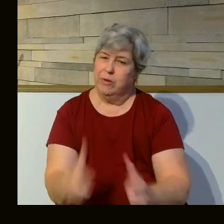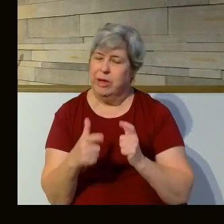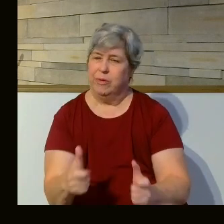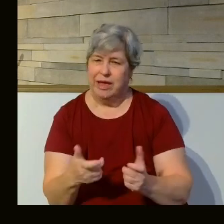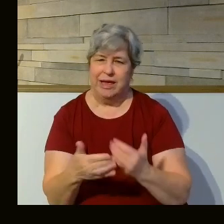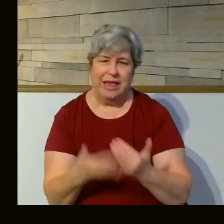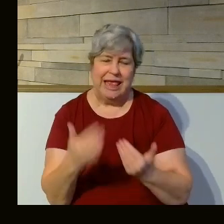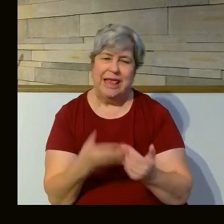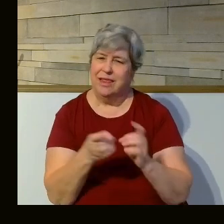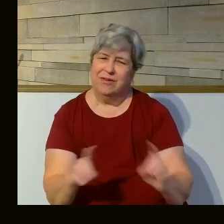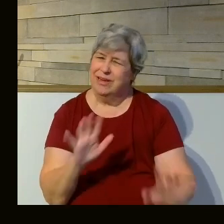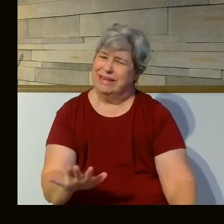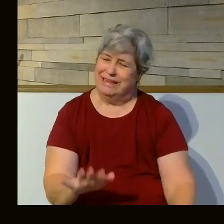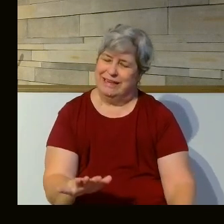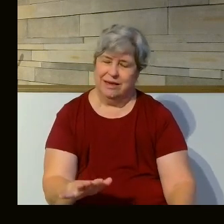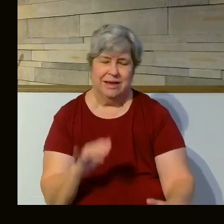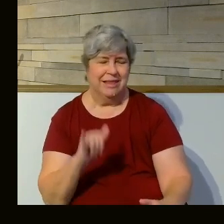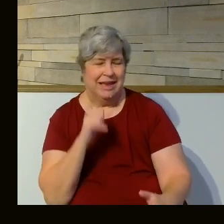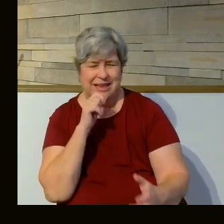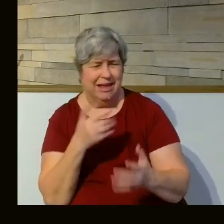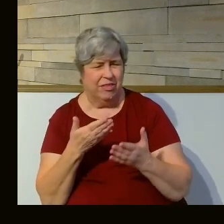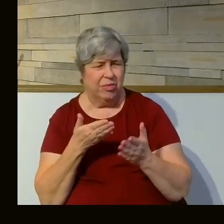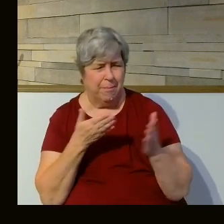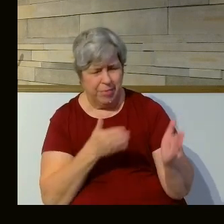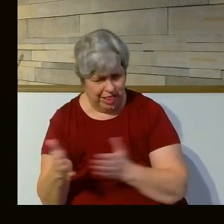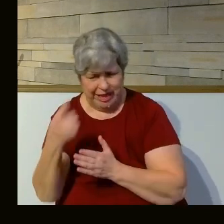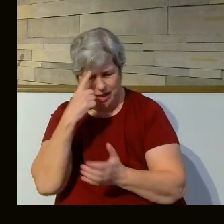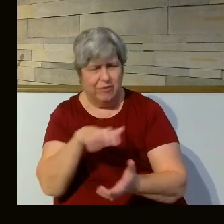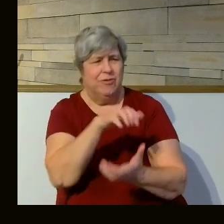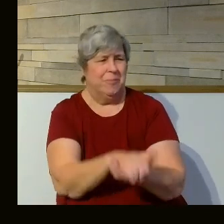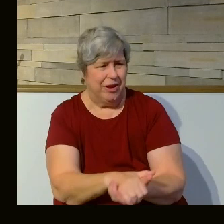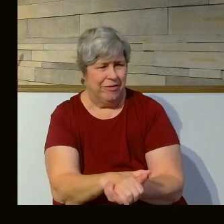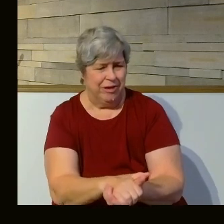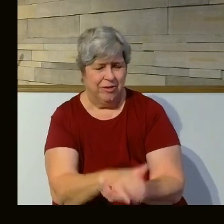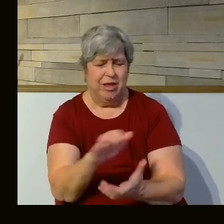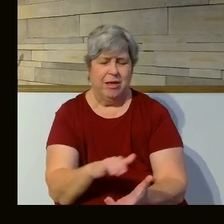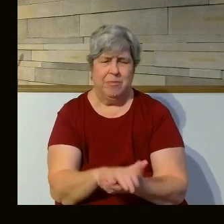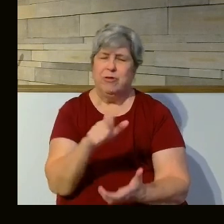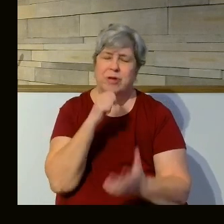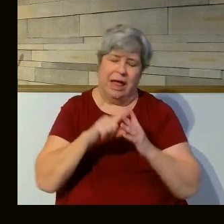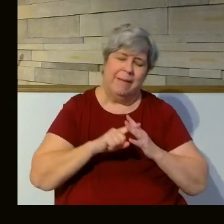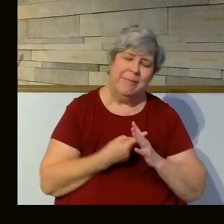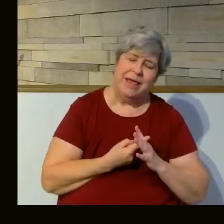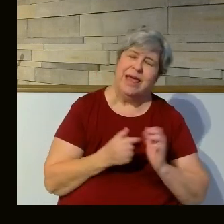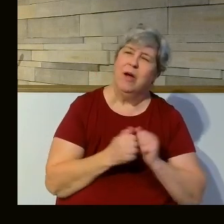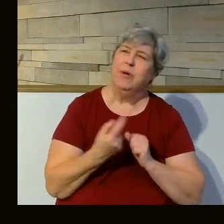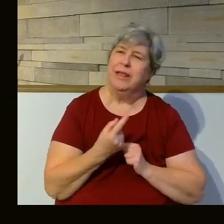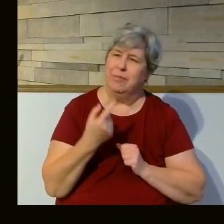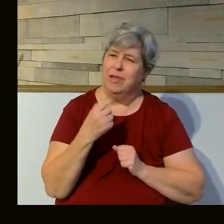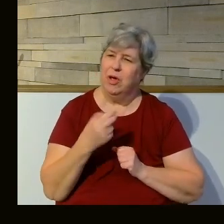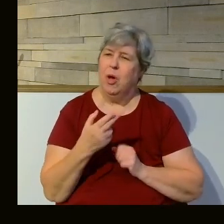is too easy. This isn't what marriage is supposed to be about. Marriage shouldn't begin with something called